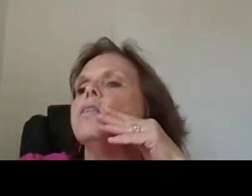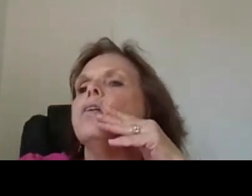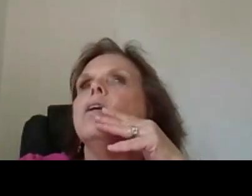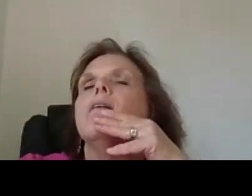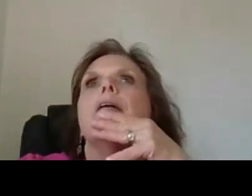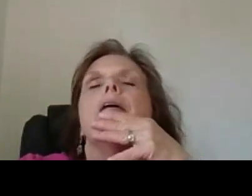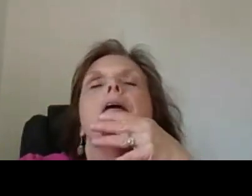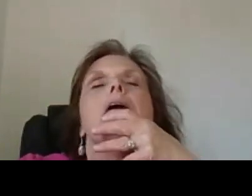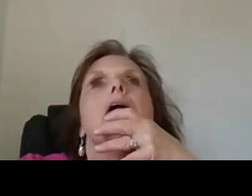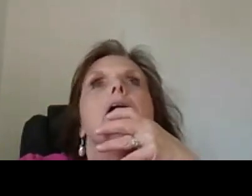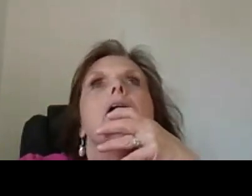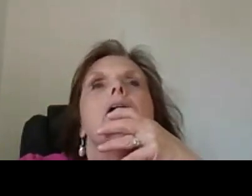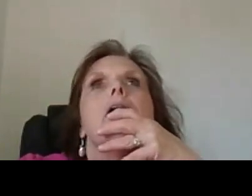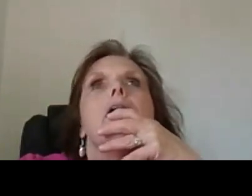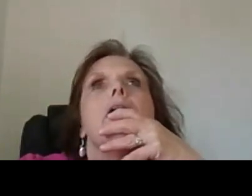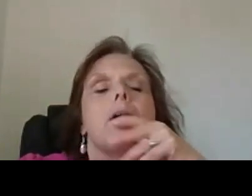Just so you'll know. Perfect.